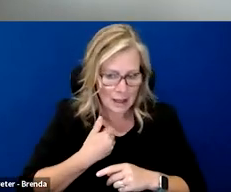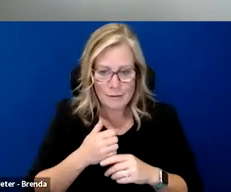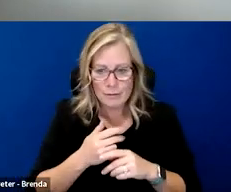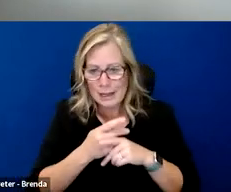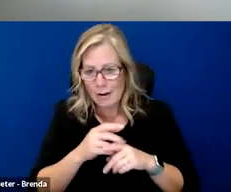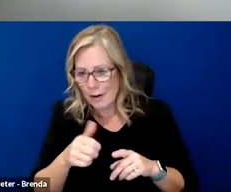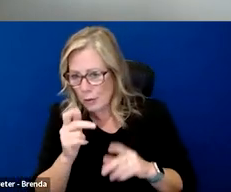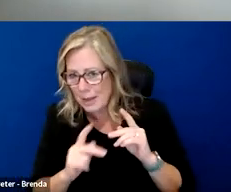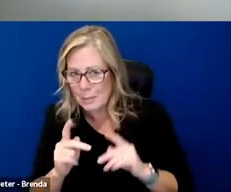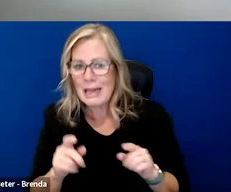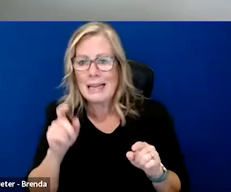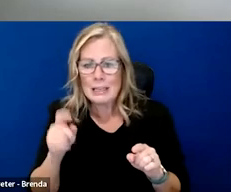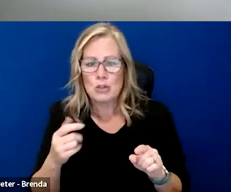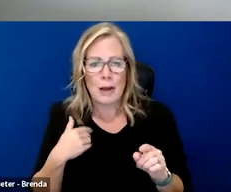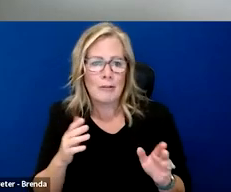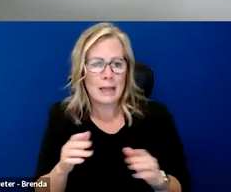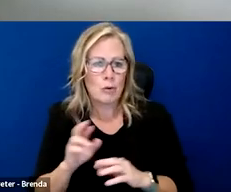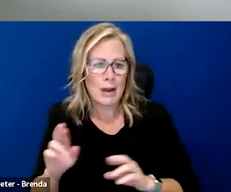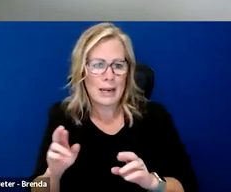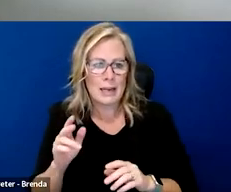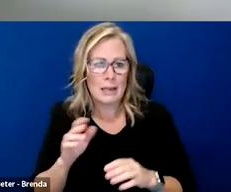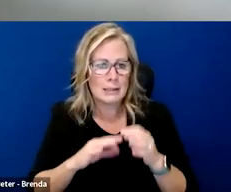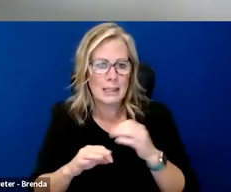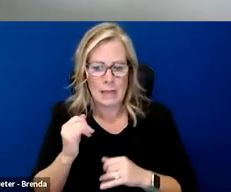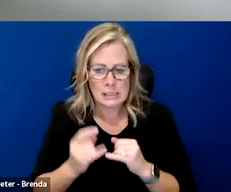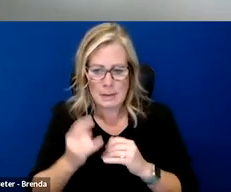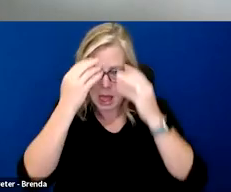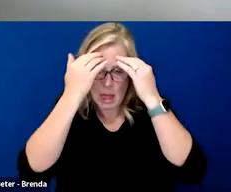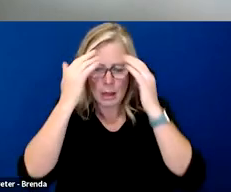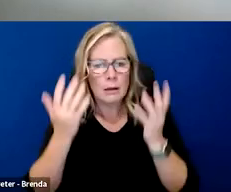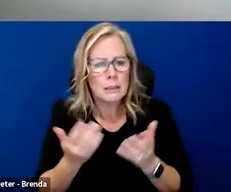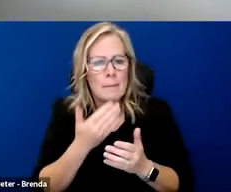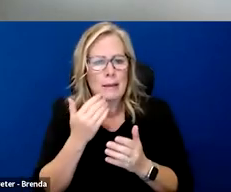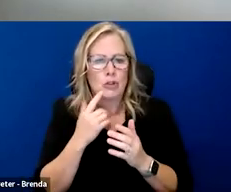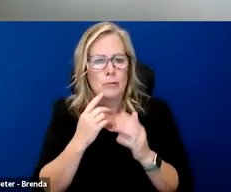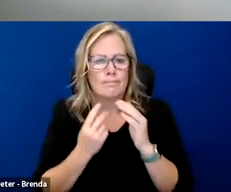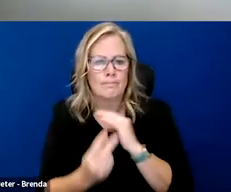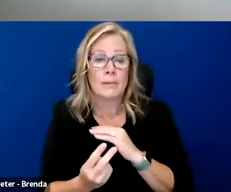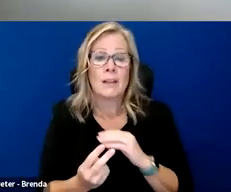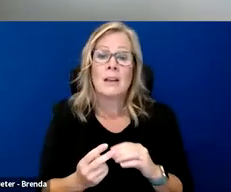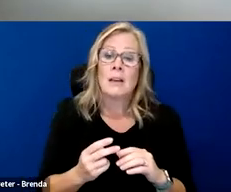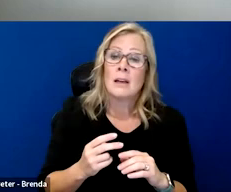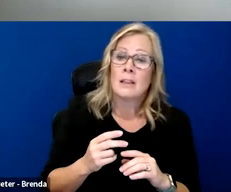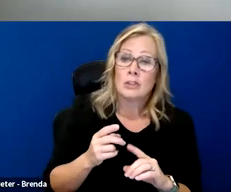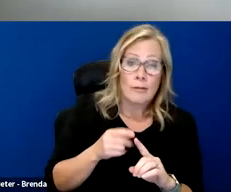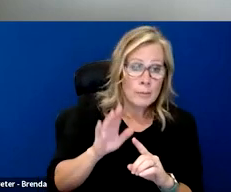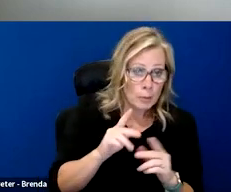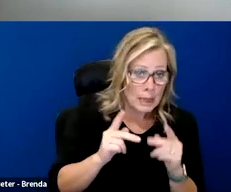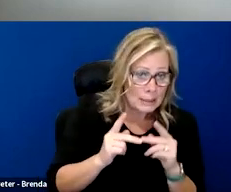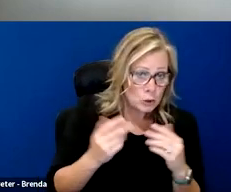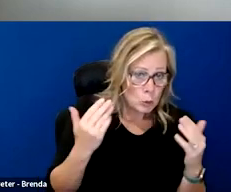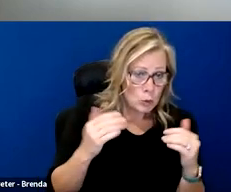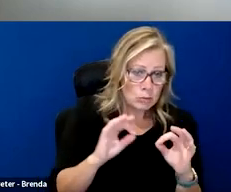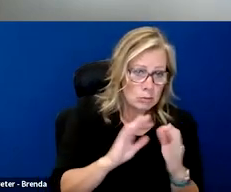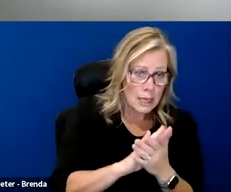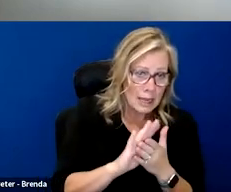for how we're going to cool our space and where we might go, really important. Things that we can do aside from the space itself, using water to cool off. It sounds